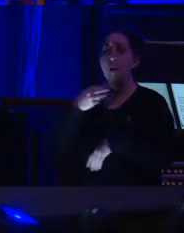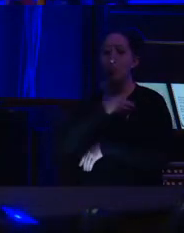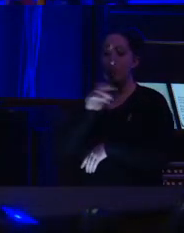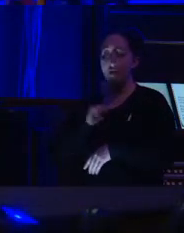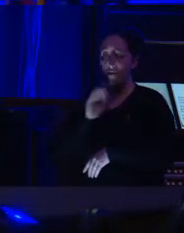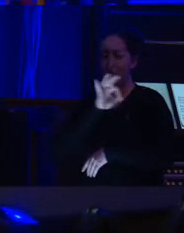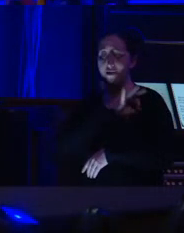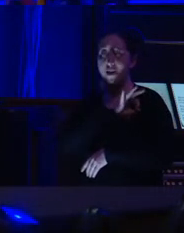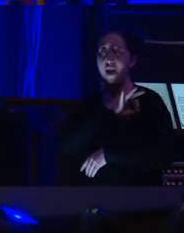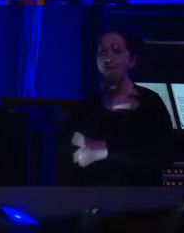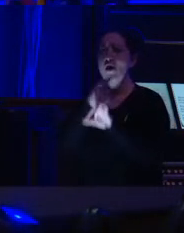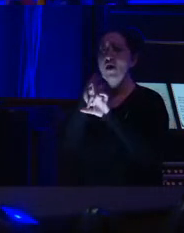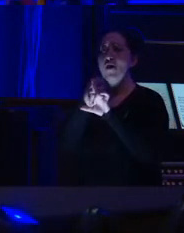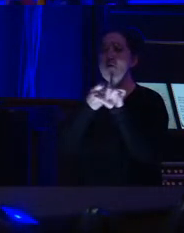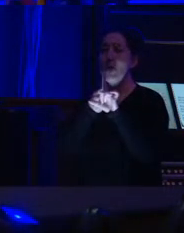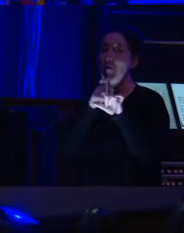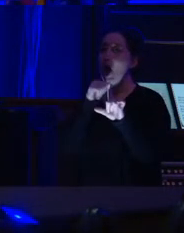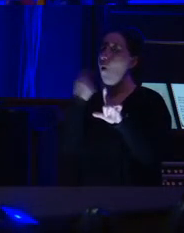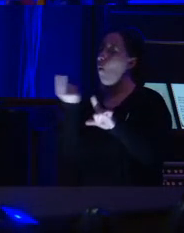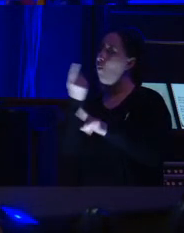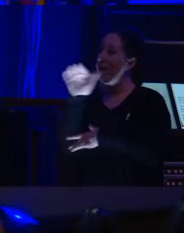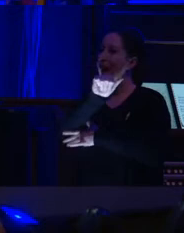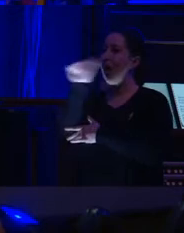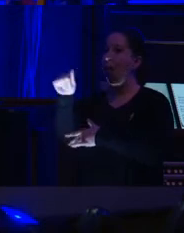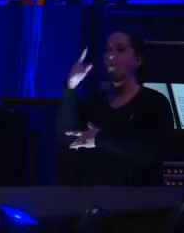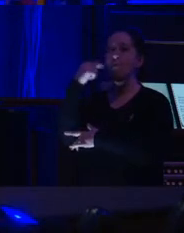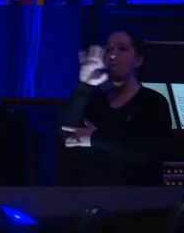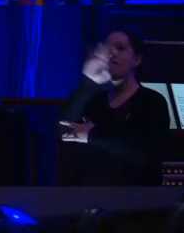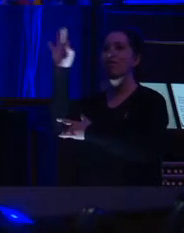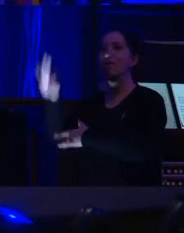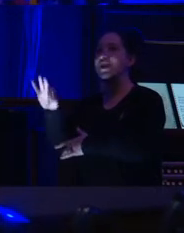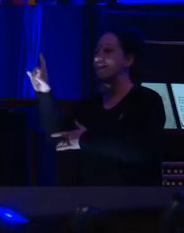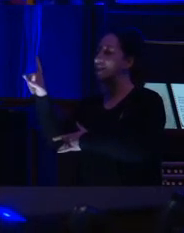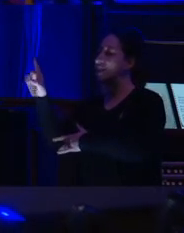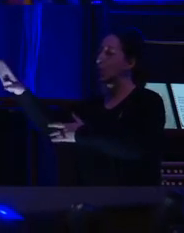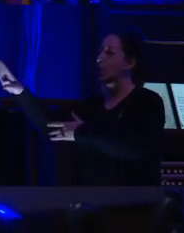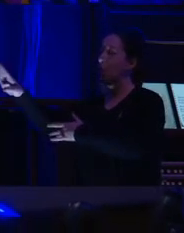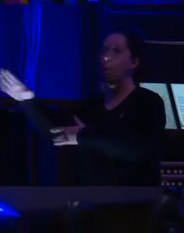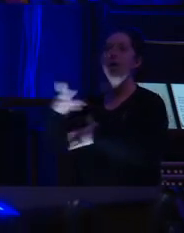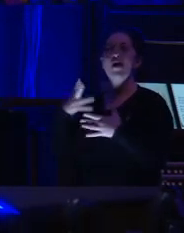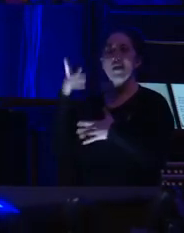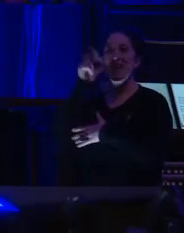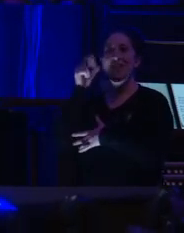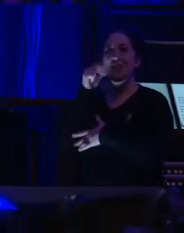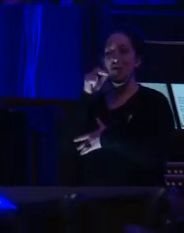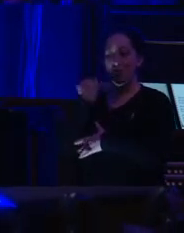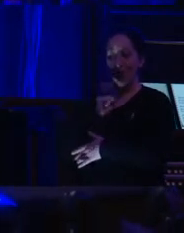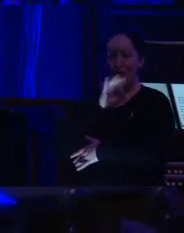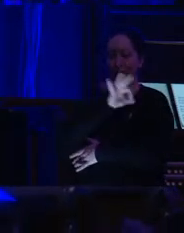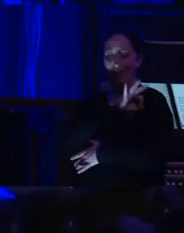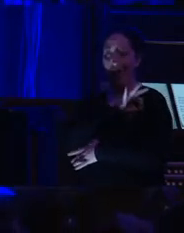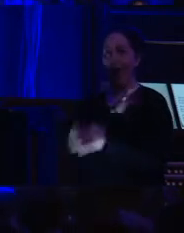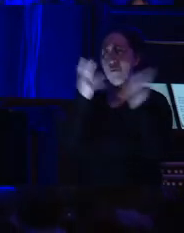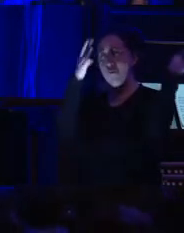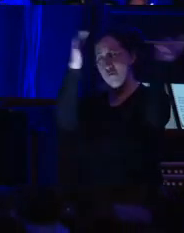our faculty from not only Ann Arbor, but Flint and Dearborn. Let's hear it for our staff and faculty.